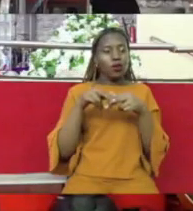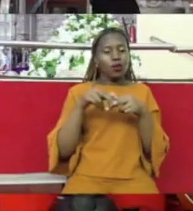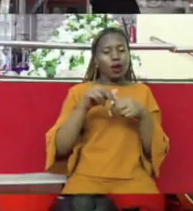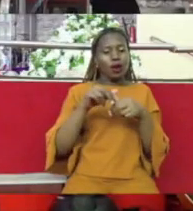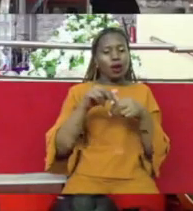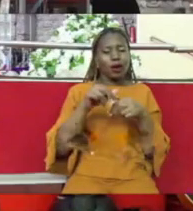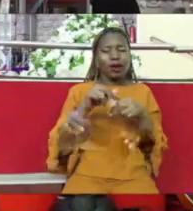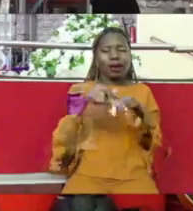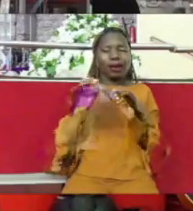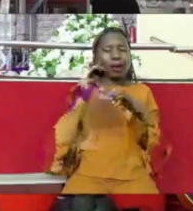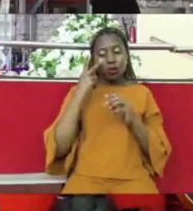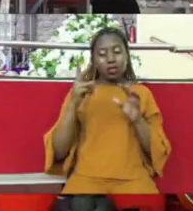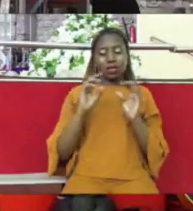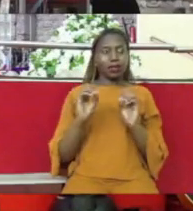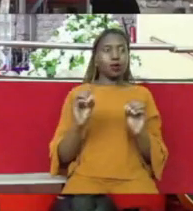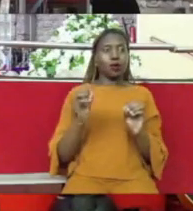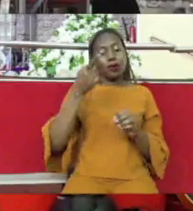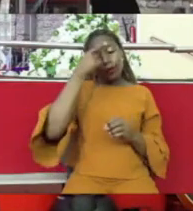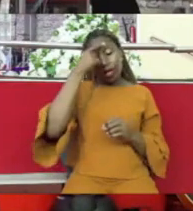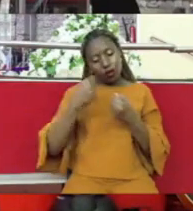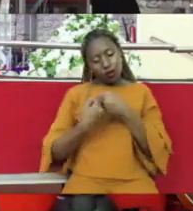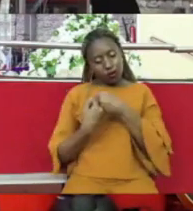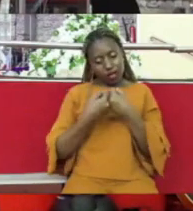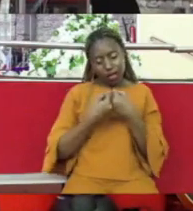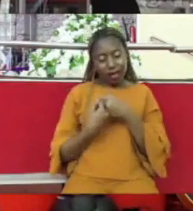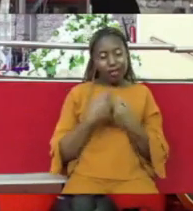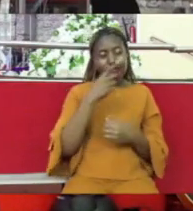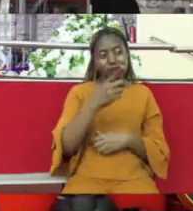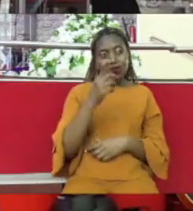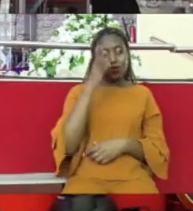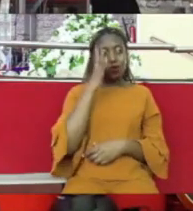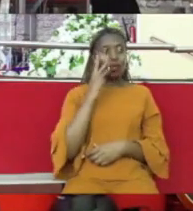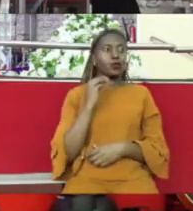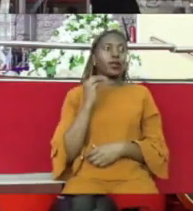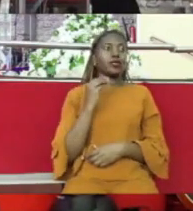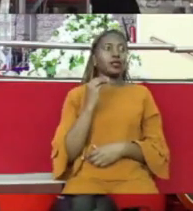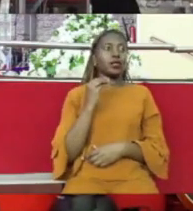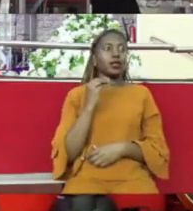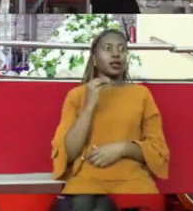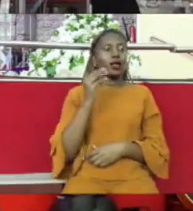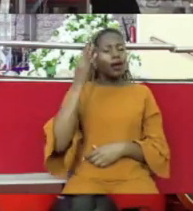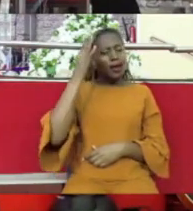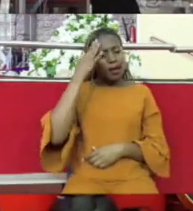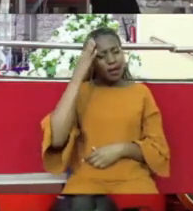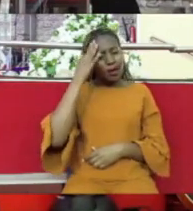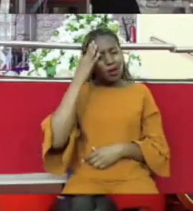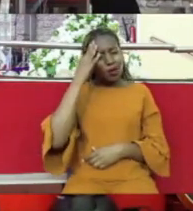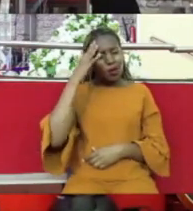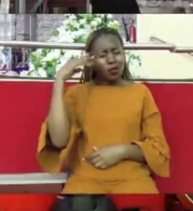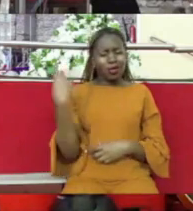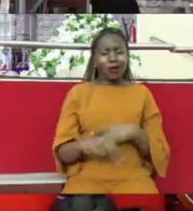hakuna mtu mwingine ambaye anaona. Because of the challenges that you're going through. Kwa sababu ya changamoto ambazo unapitia. He knows the kind of beating you receive,